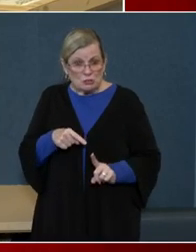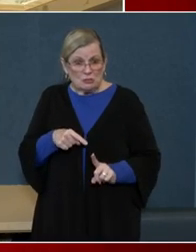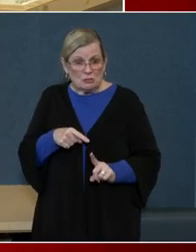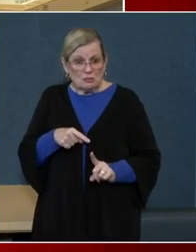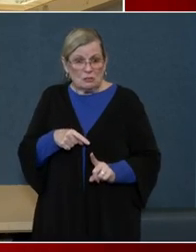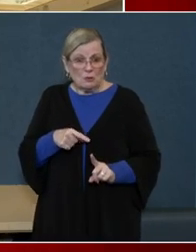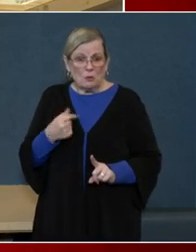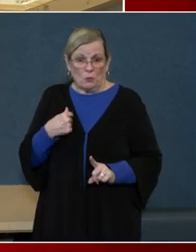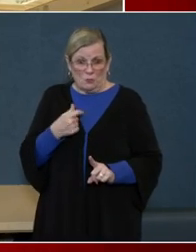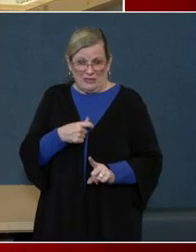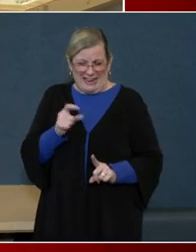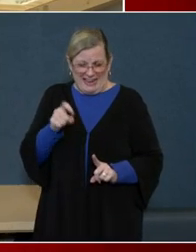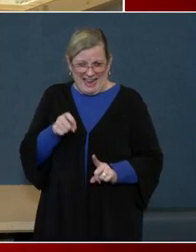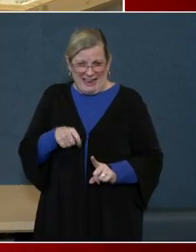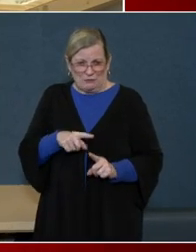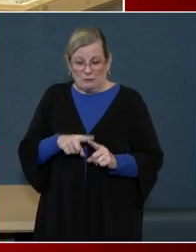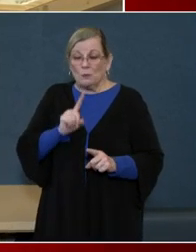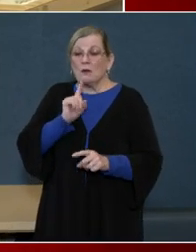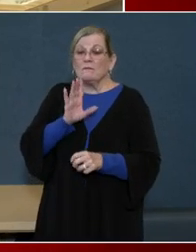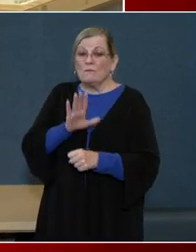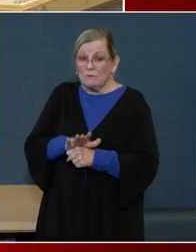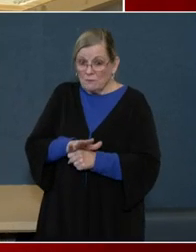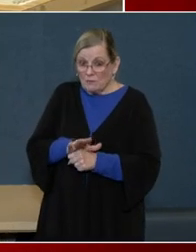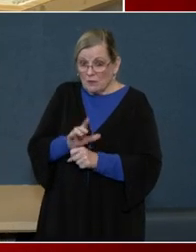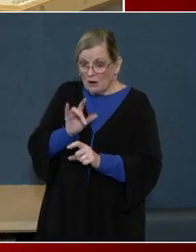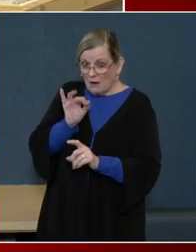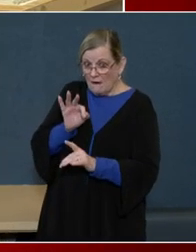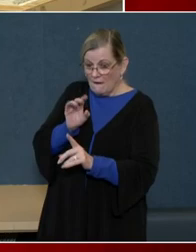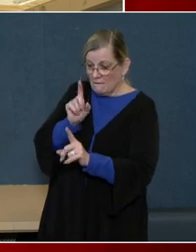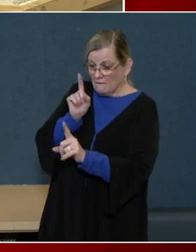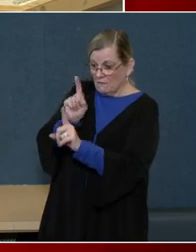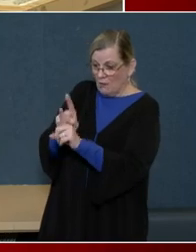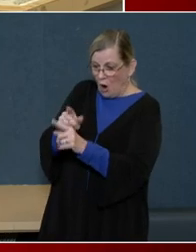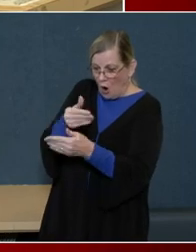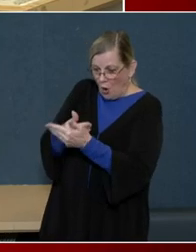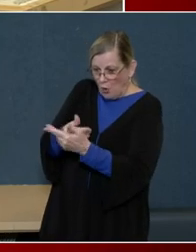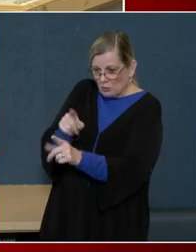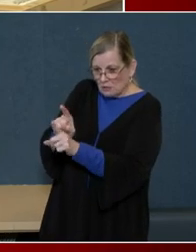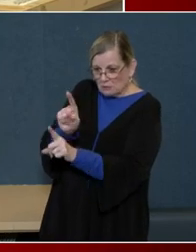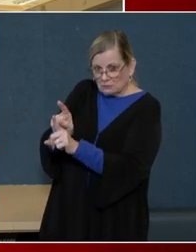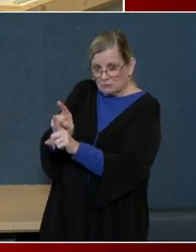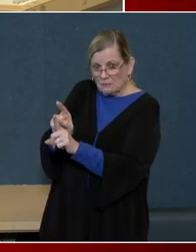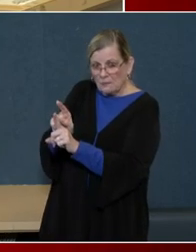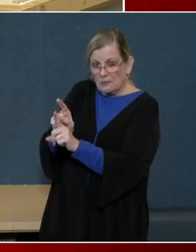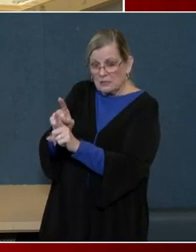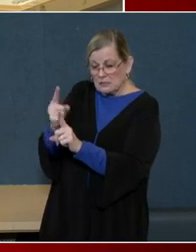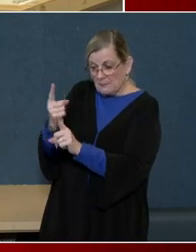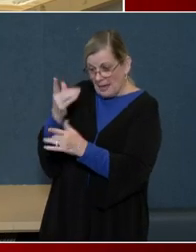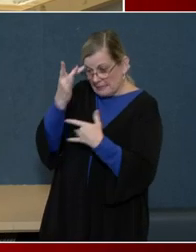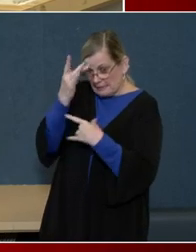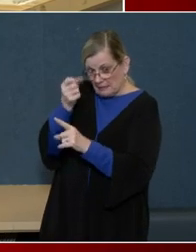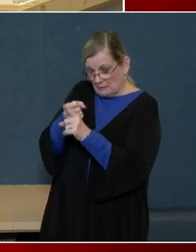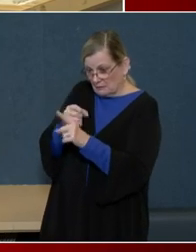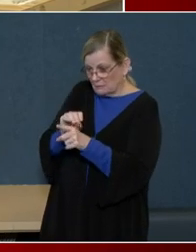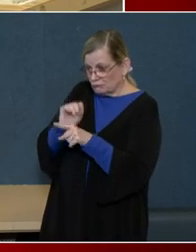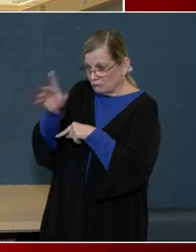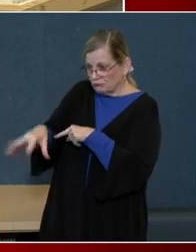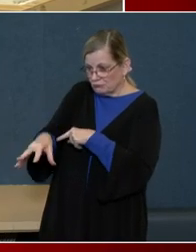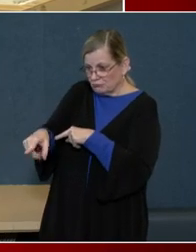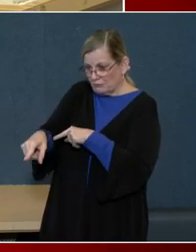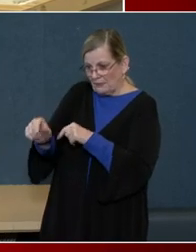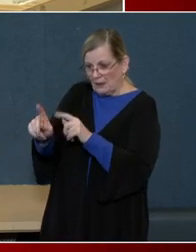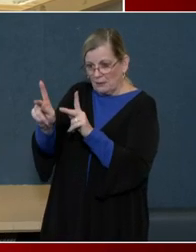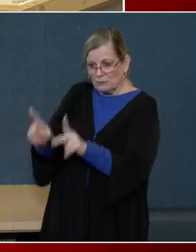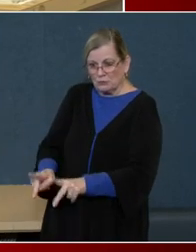what a close contact by the individual who cites them as a close contact, and confirmation of that individual's positive